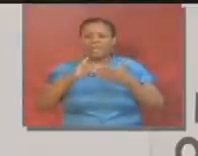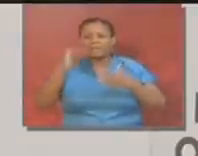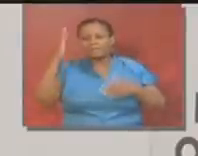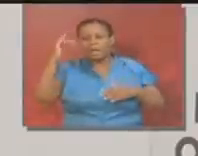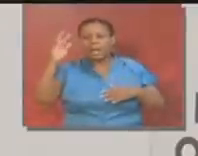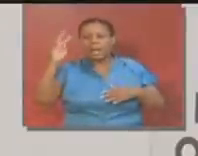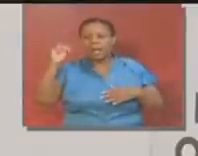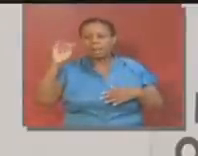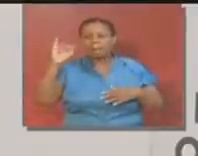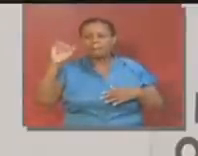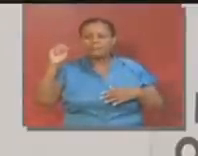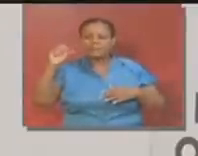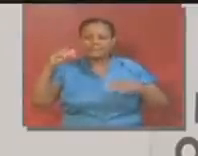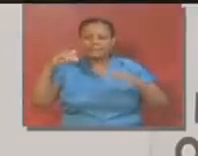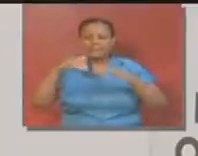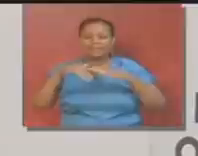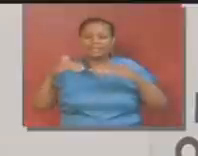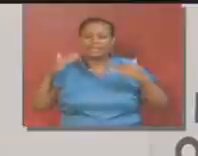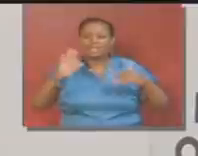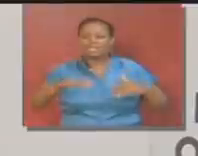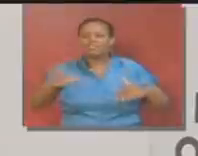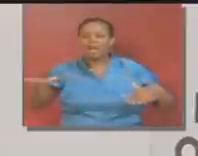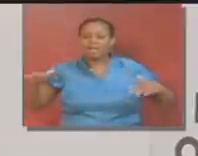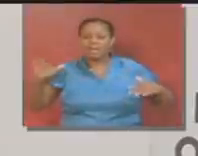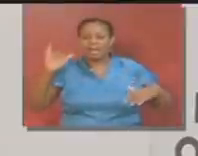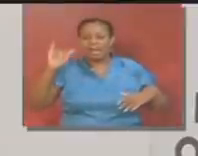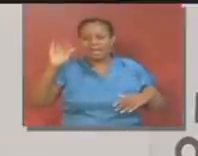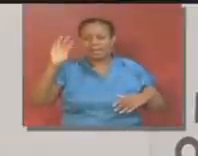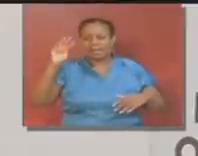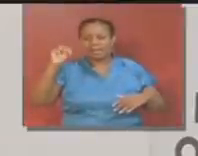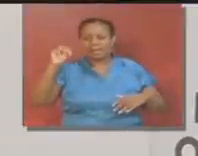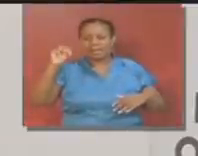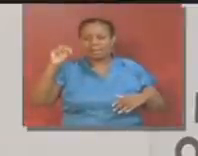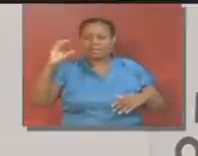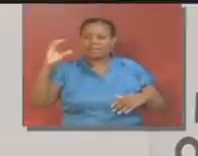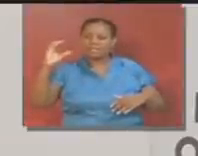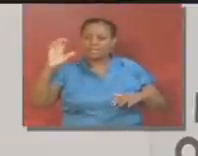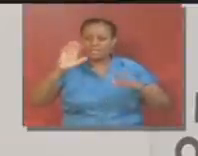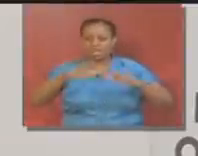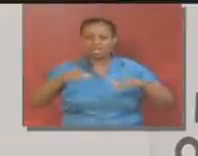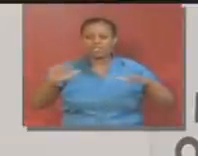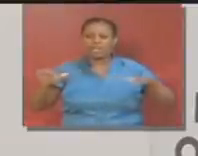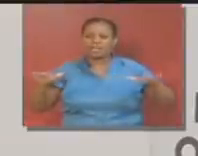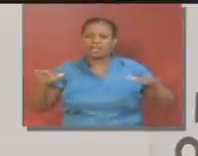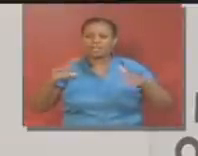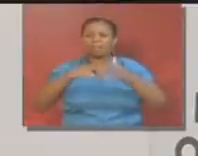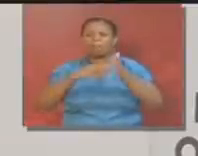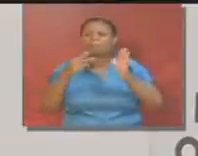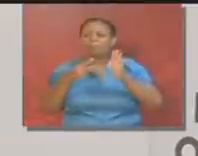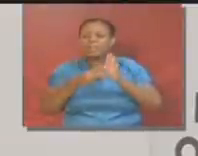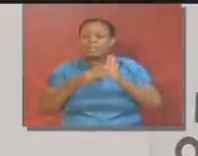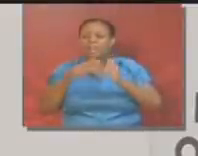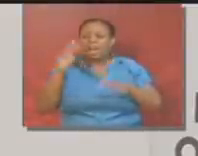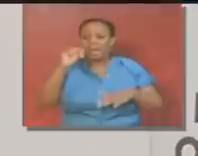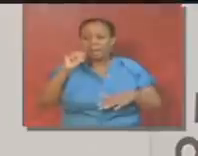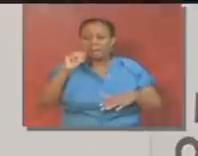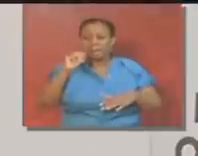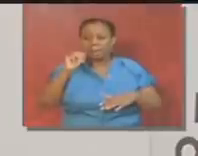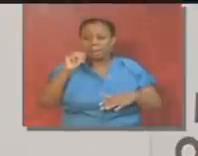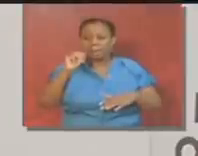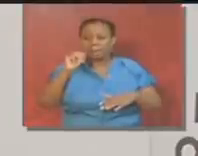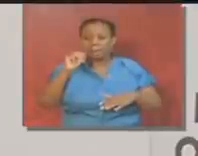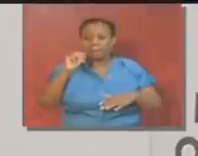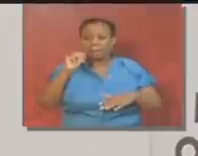children. Now, if you think about that, think about also how you can really diagnose it. Now, typically, MIS-C happens